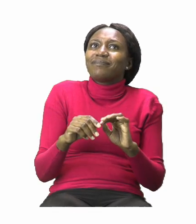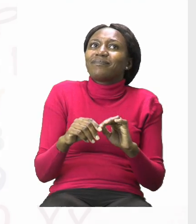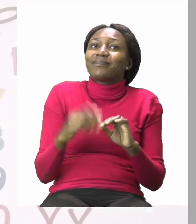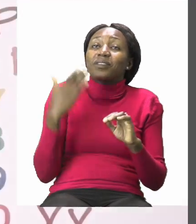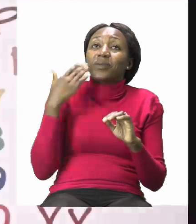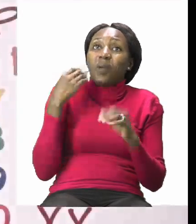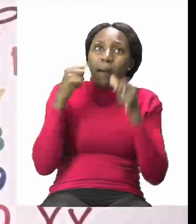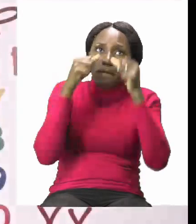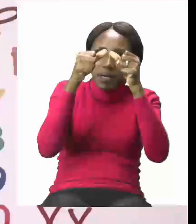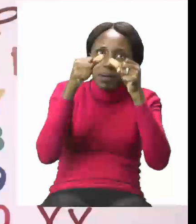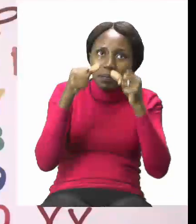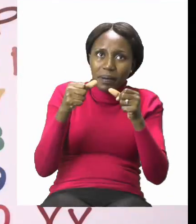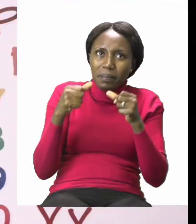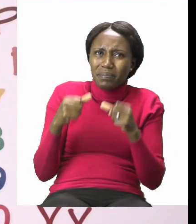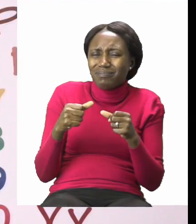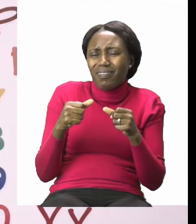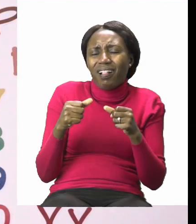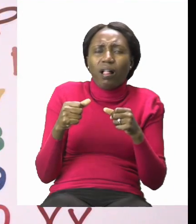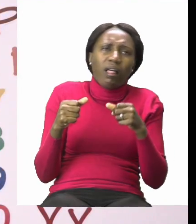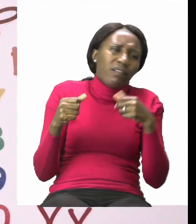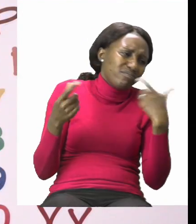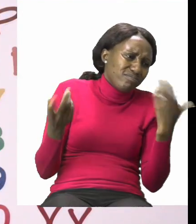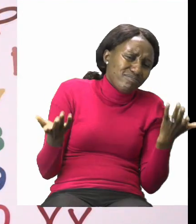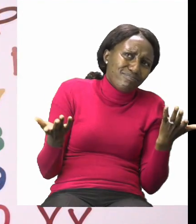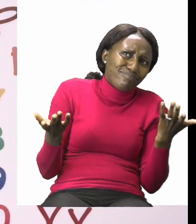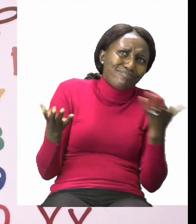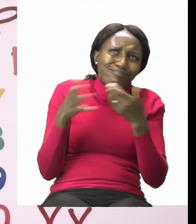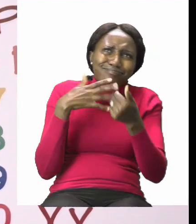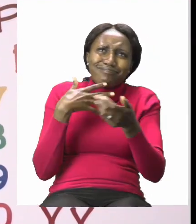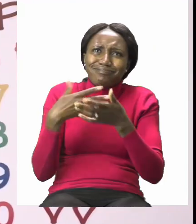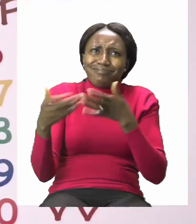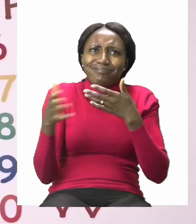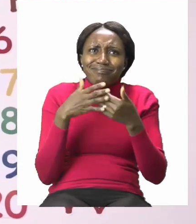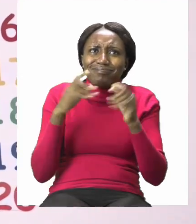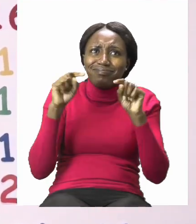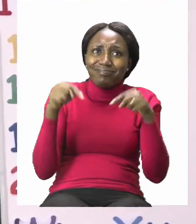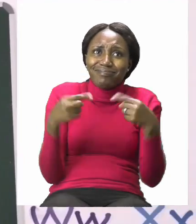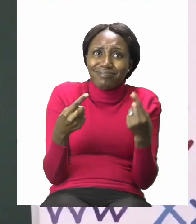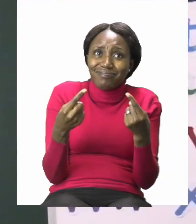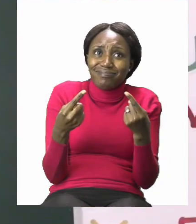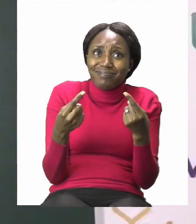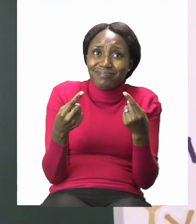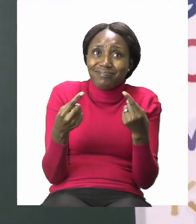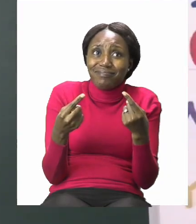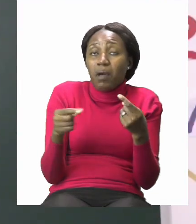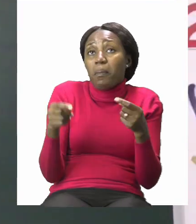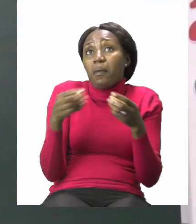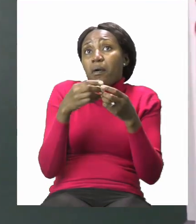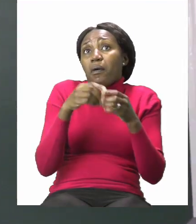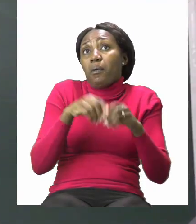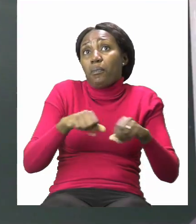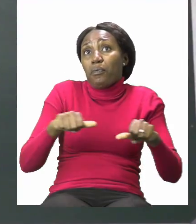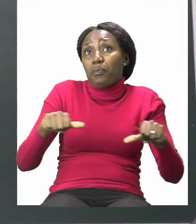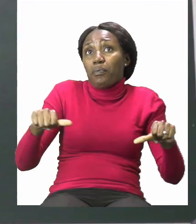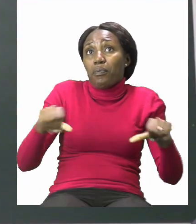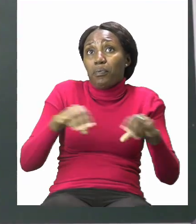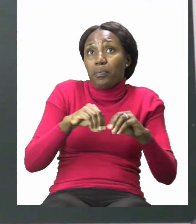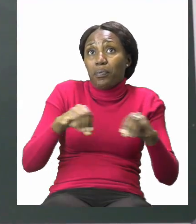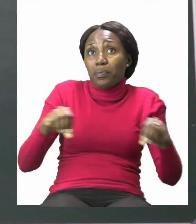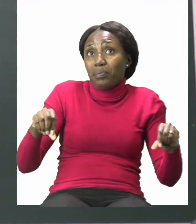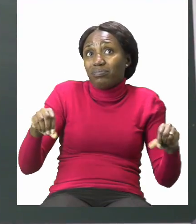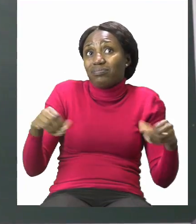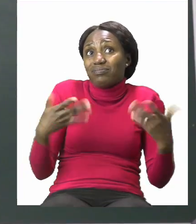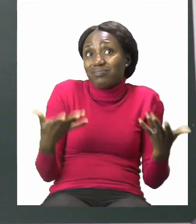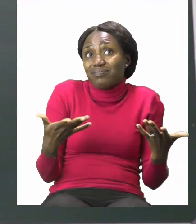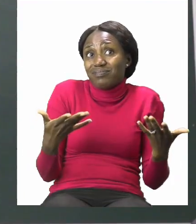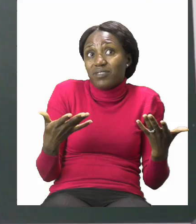collage, we can use any material. We can use sand, we can use